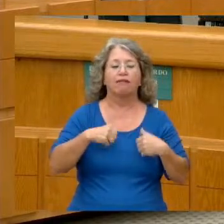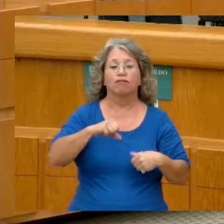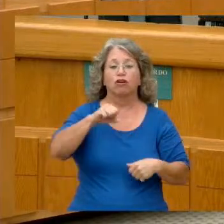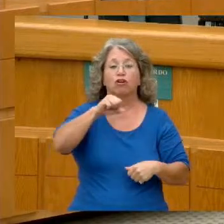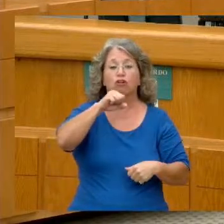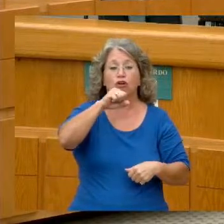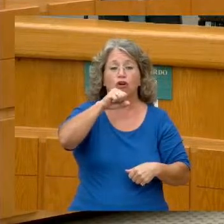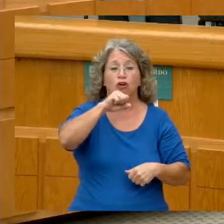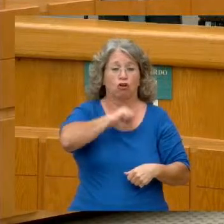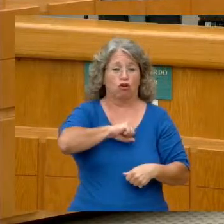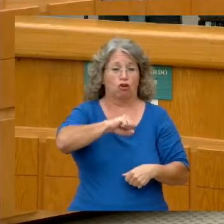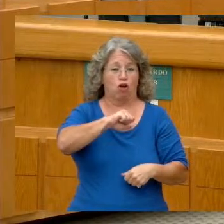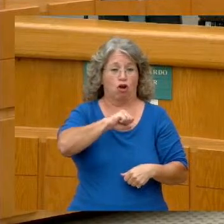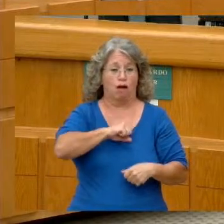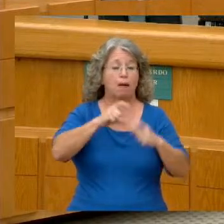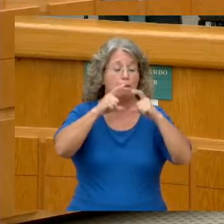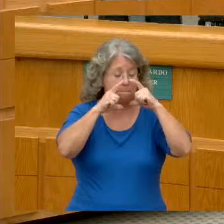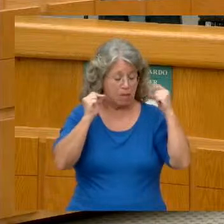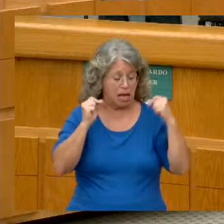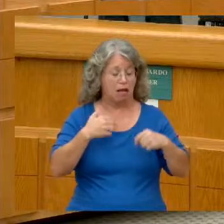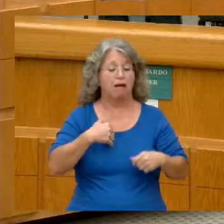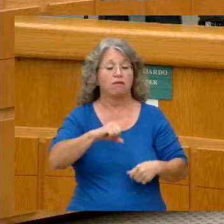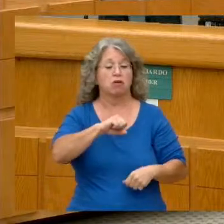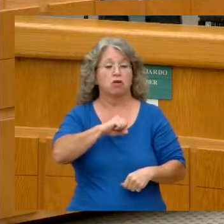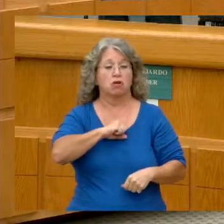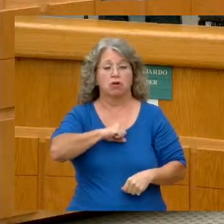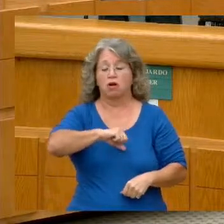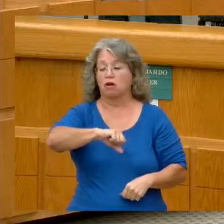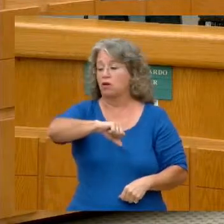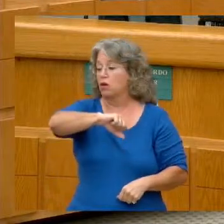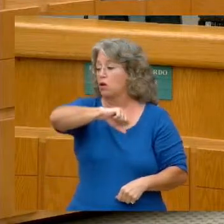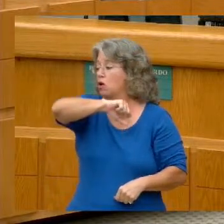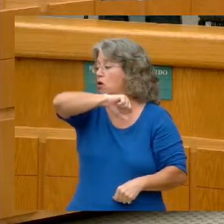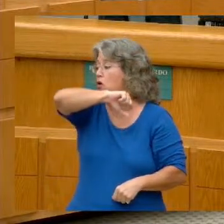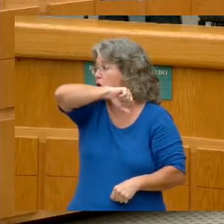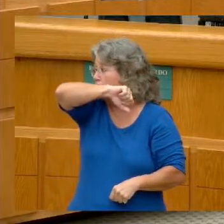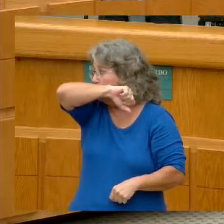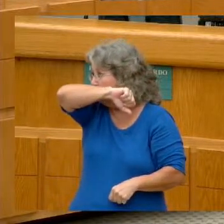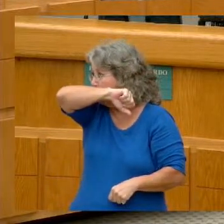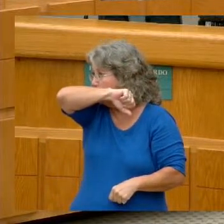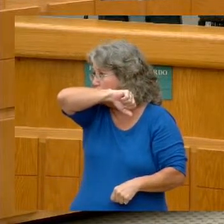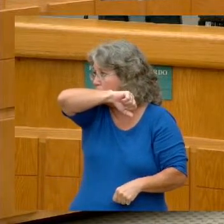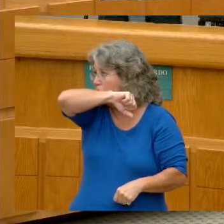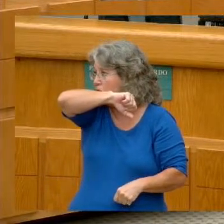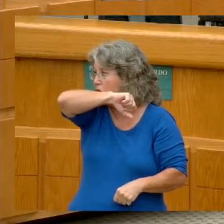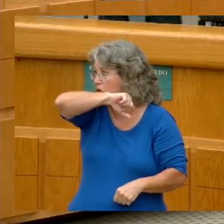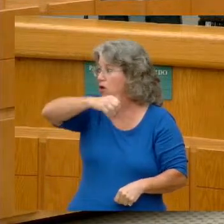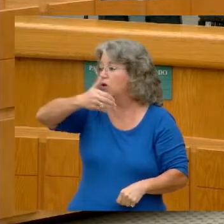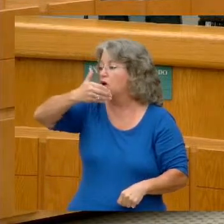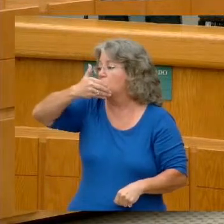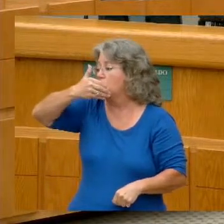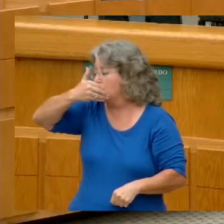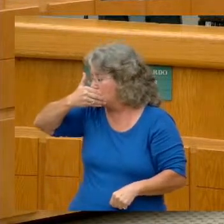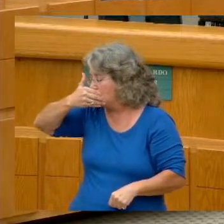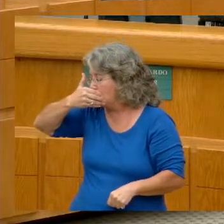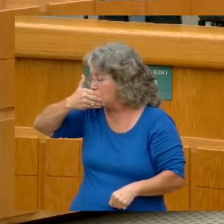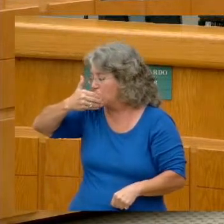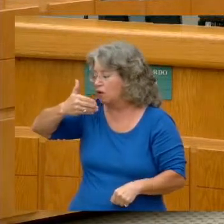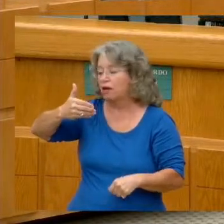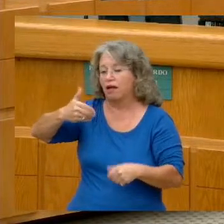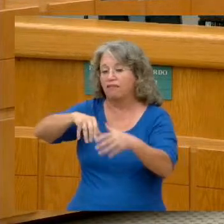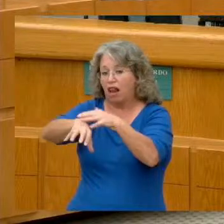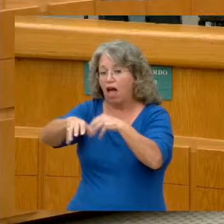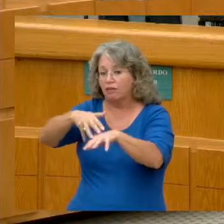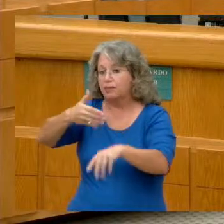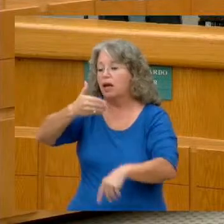drive-through, but you don't know that I'm coughing. So when you get there, I open the window, I take your credit card with this dirty hand that I just covered my mouth